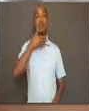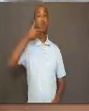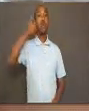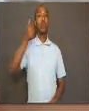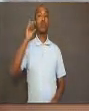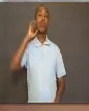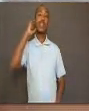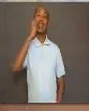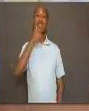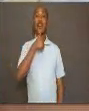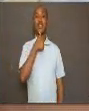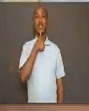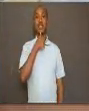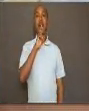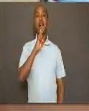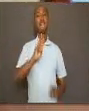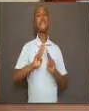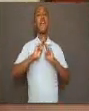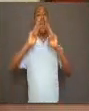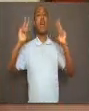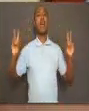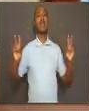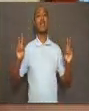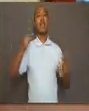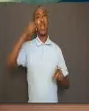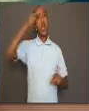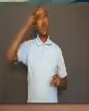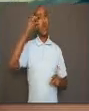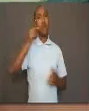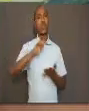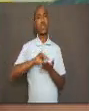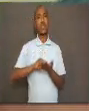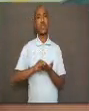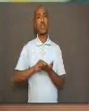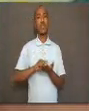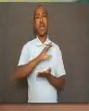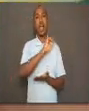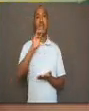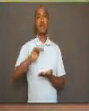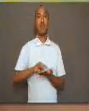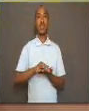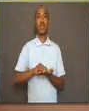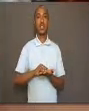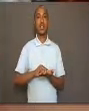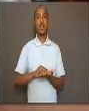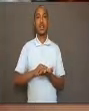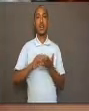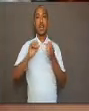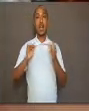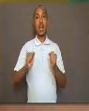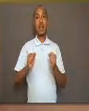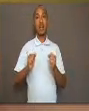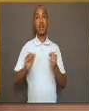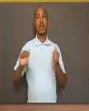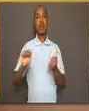Most concentrated acids are very corrosive and poisonous. They can destroy